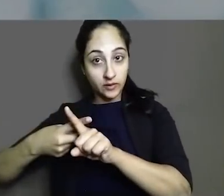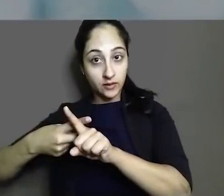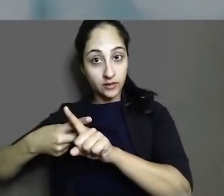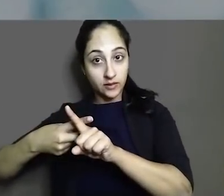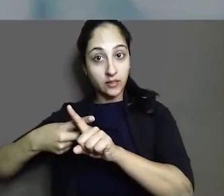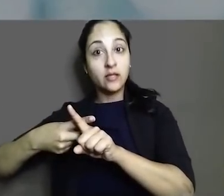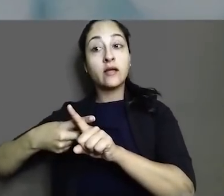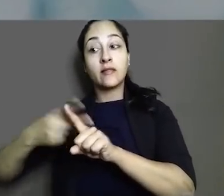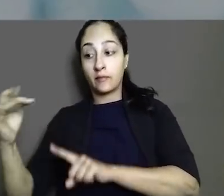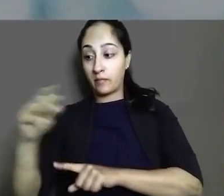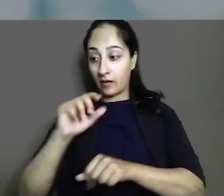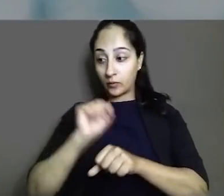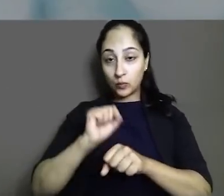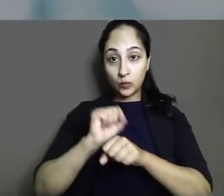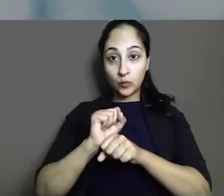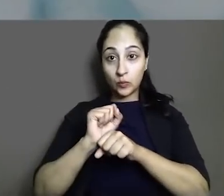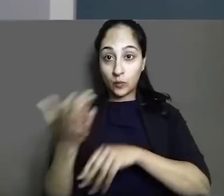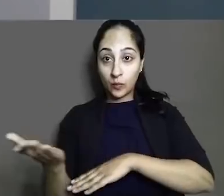and we still don't know why.